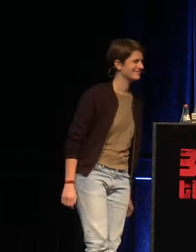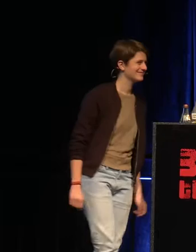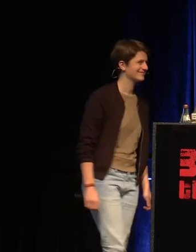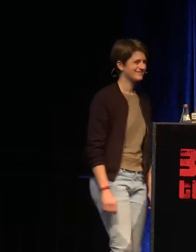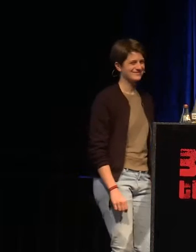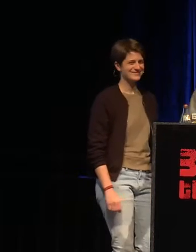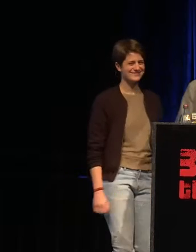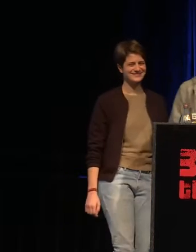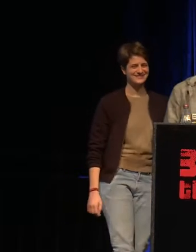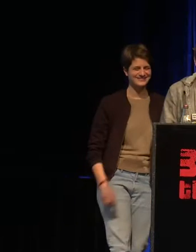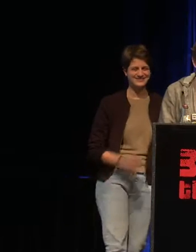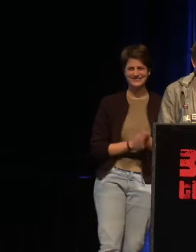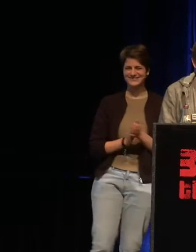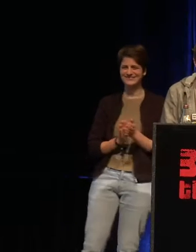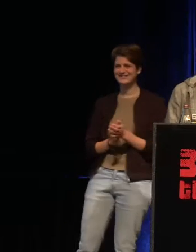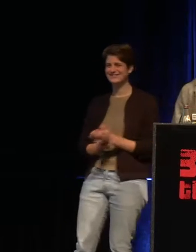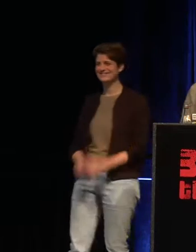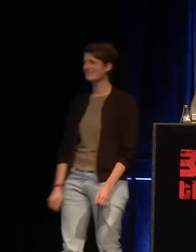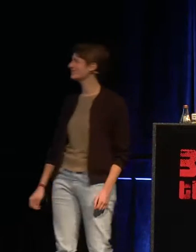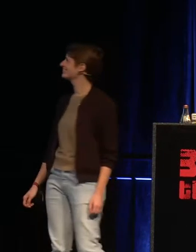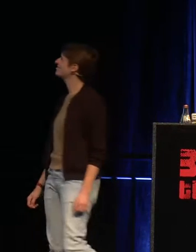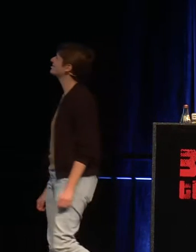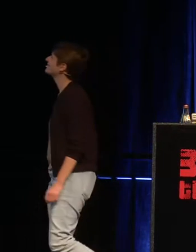in Austria and with long distance.